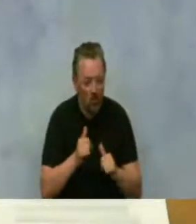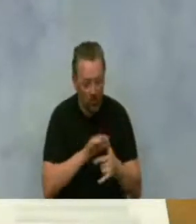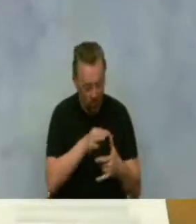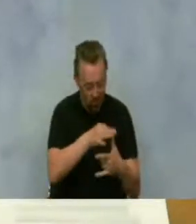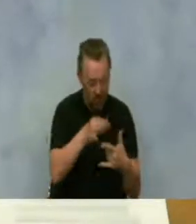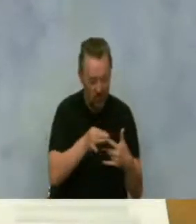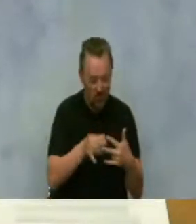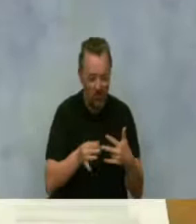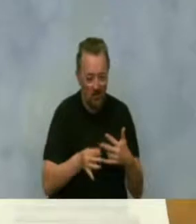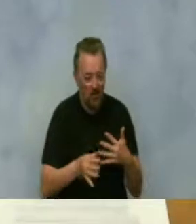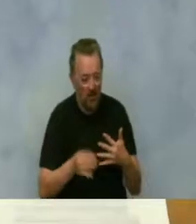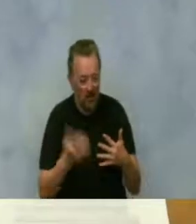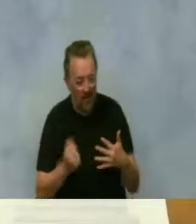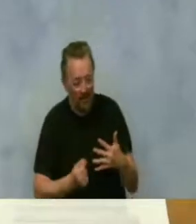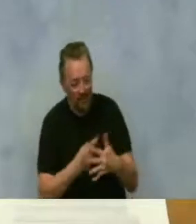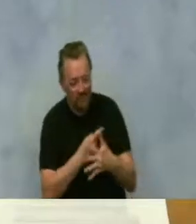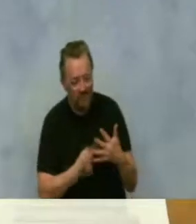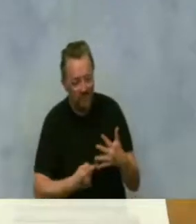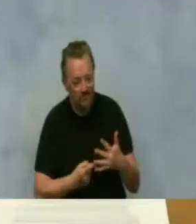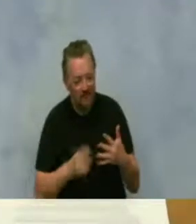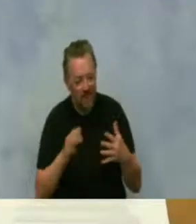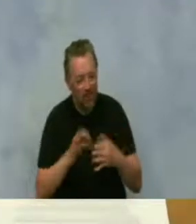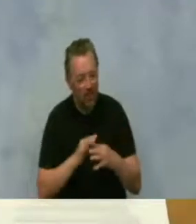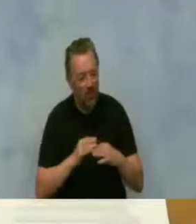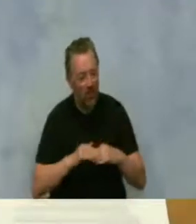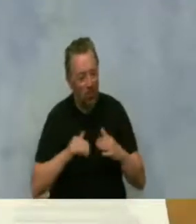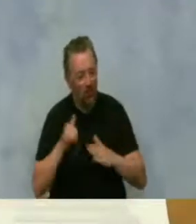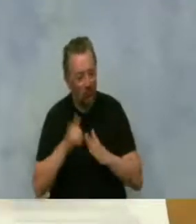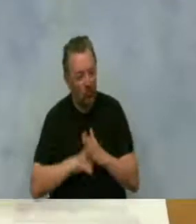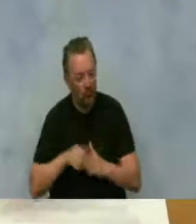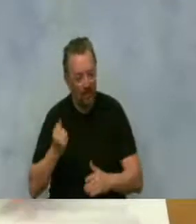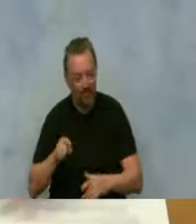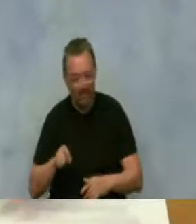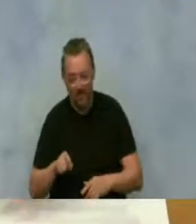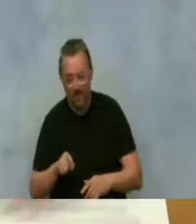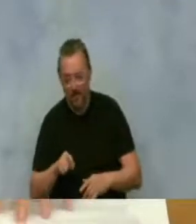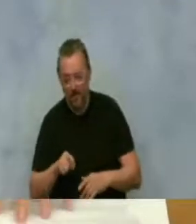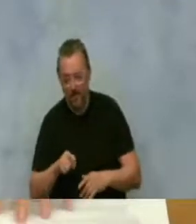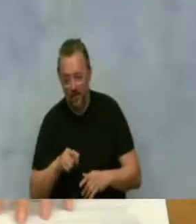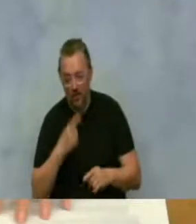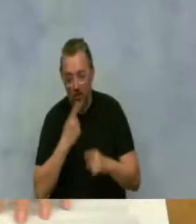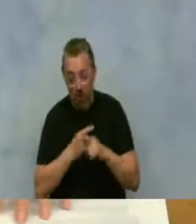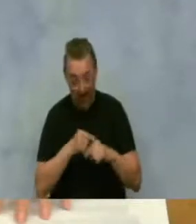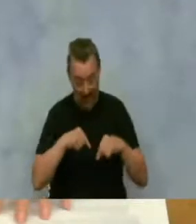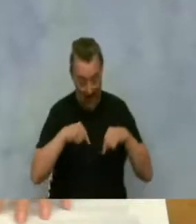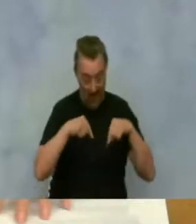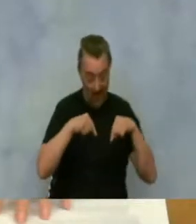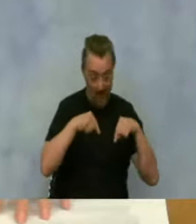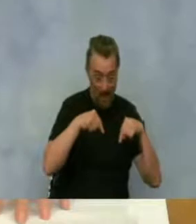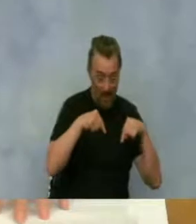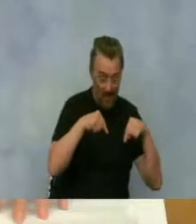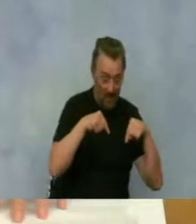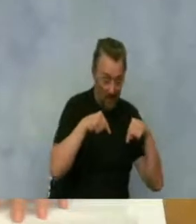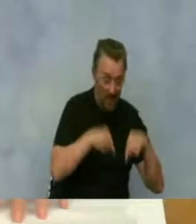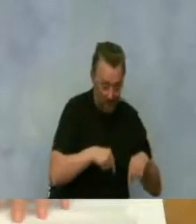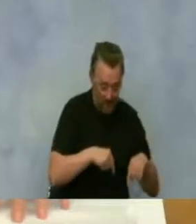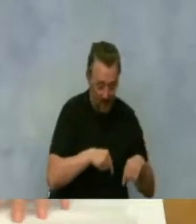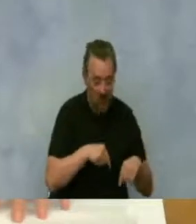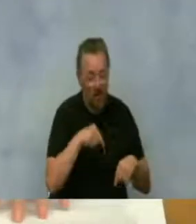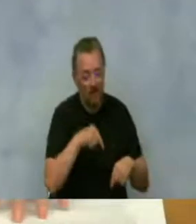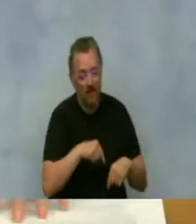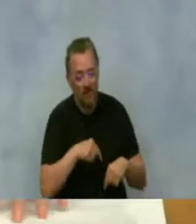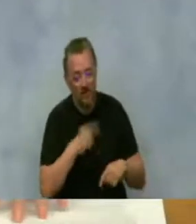obligations under the equalities report. In terms of this particular aspect was about,